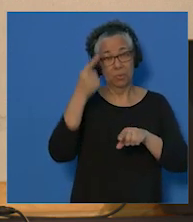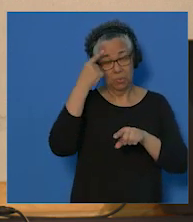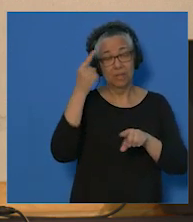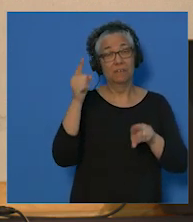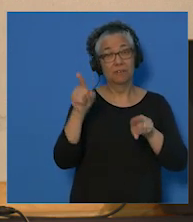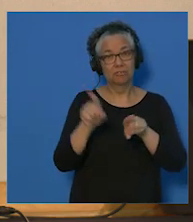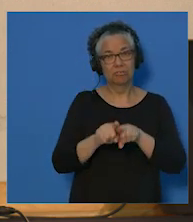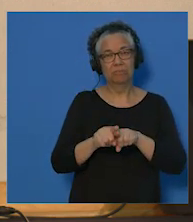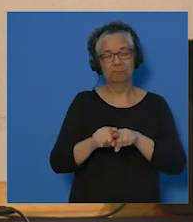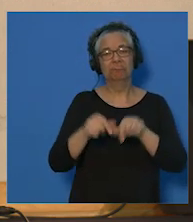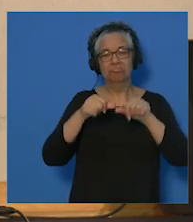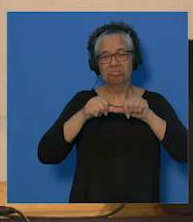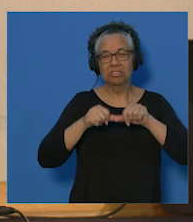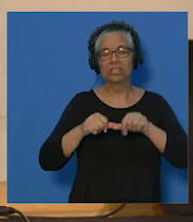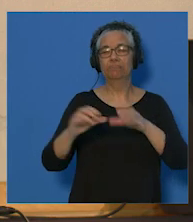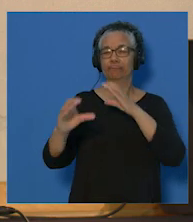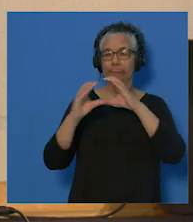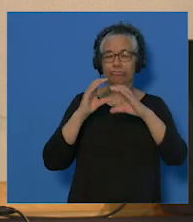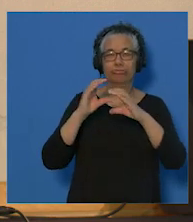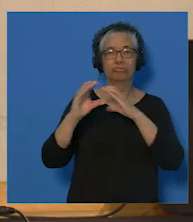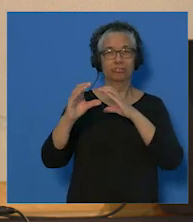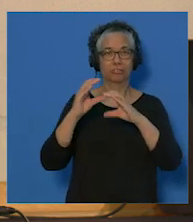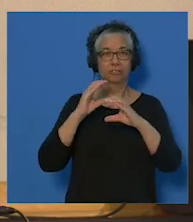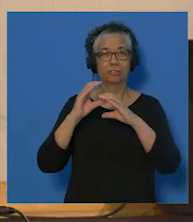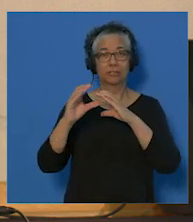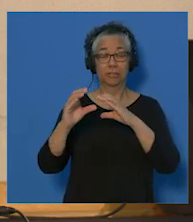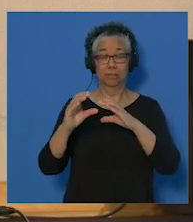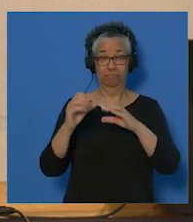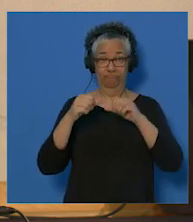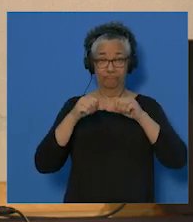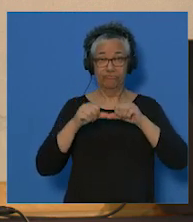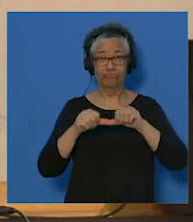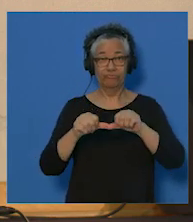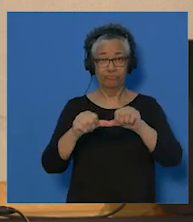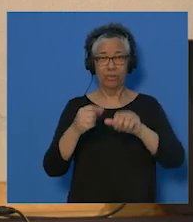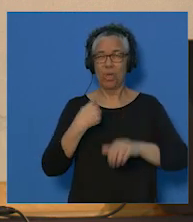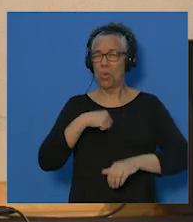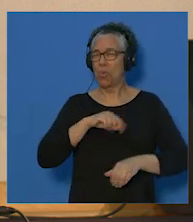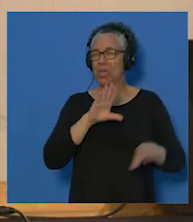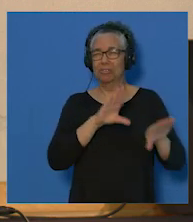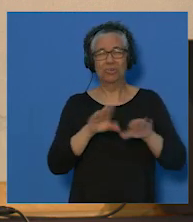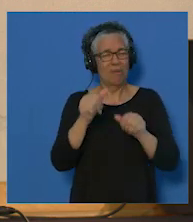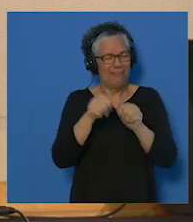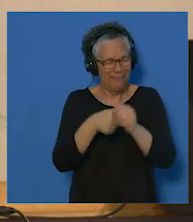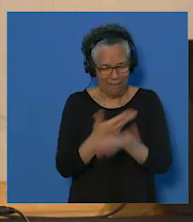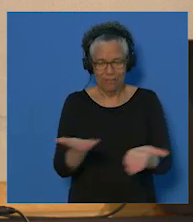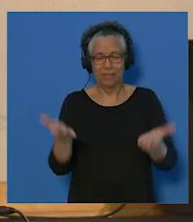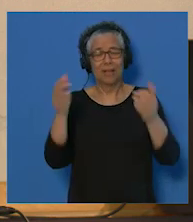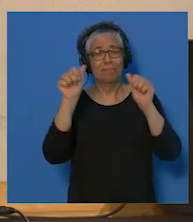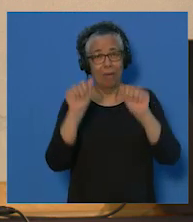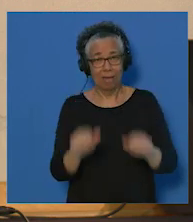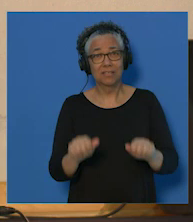line of communication is open and that we will do everything possible